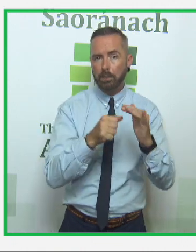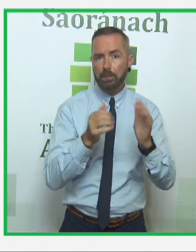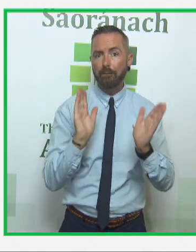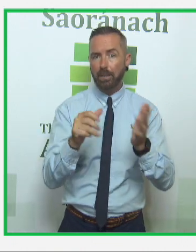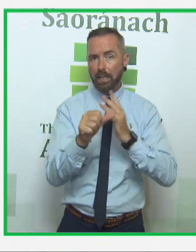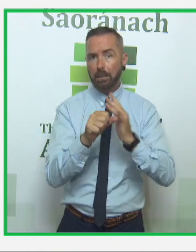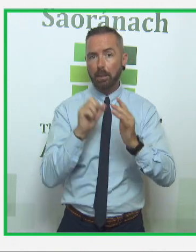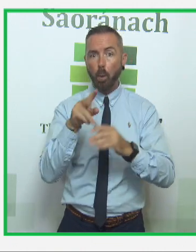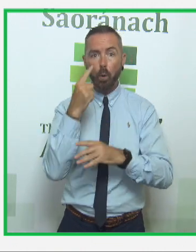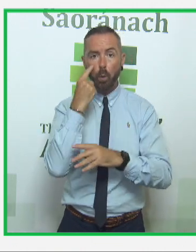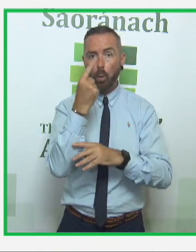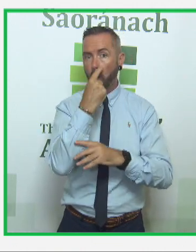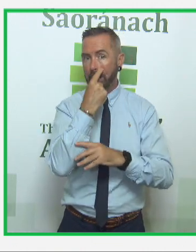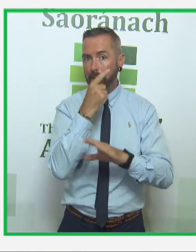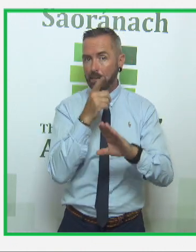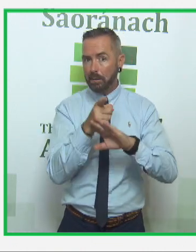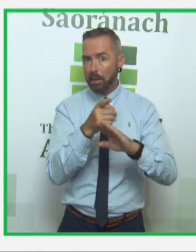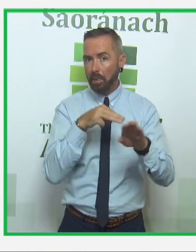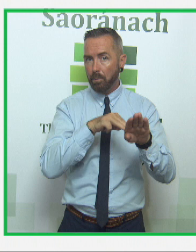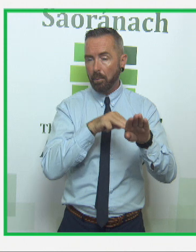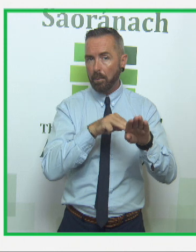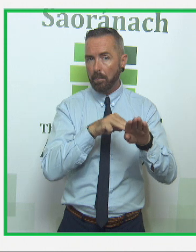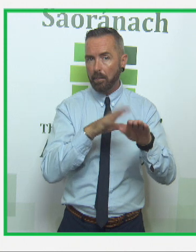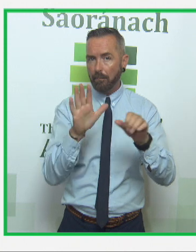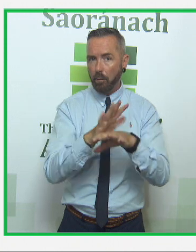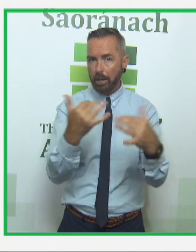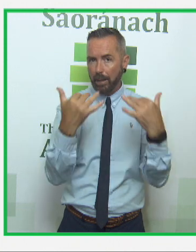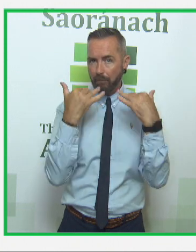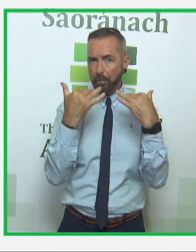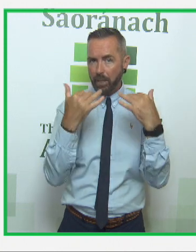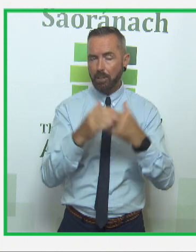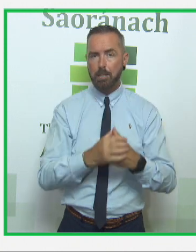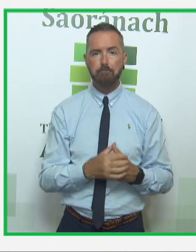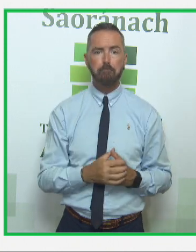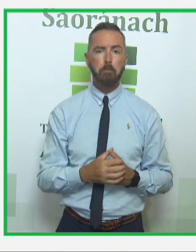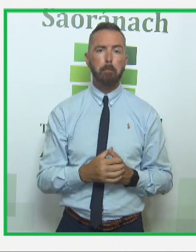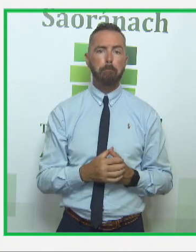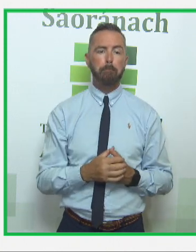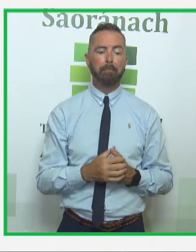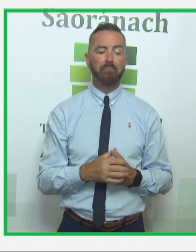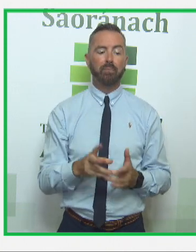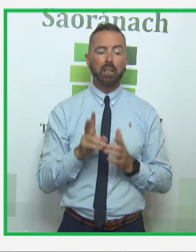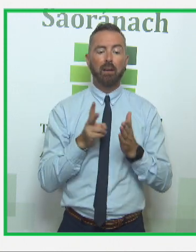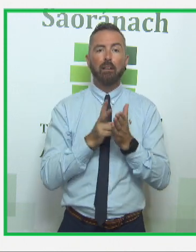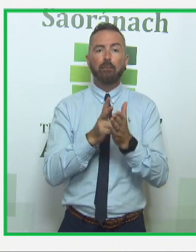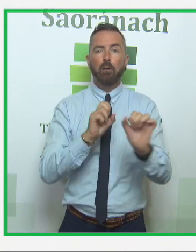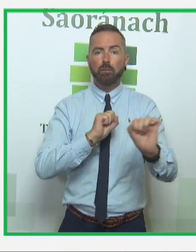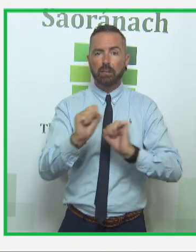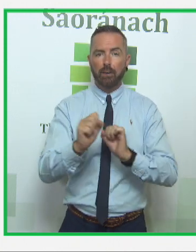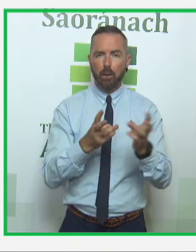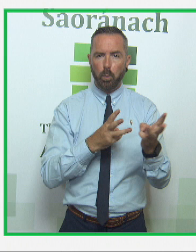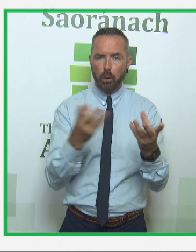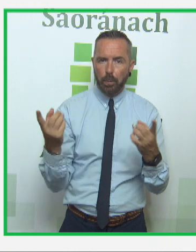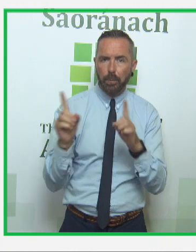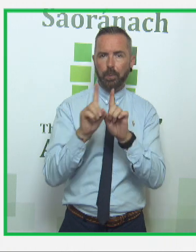experienced or witnessed the problem. So we're informed and pragmatic. Voluntary services have had to work